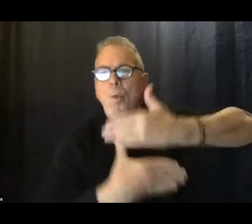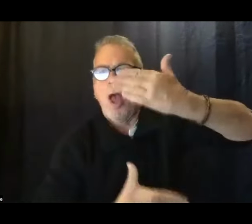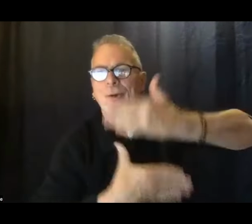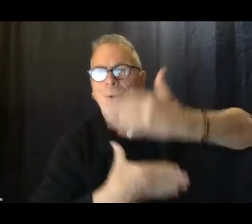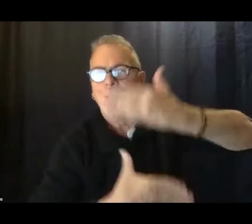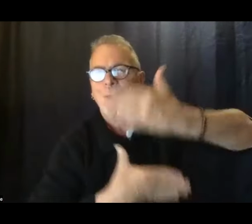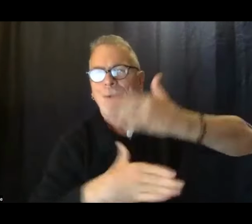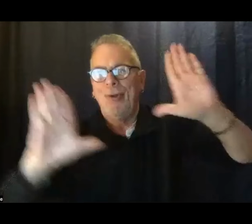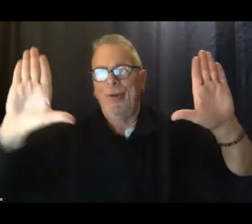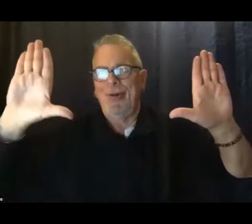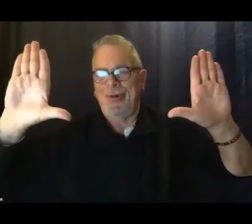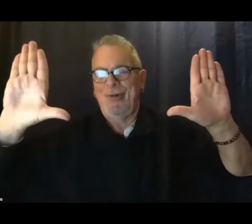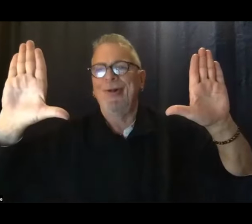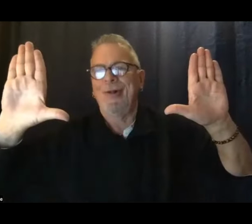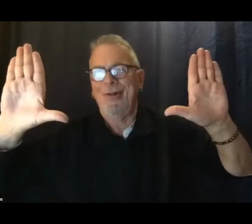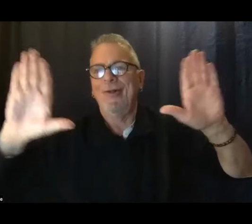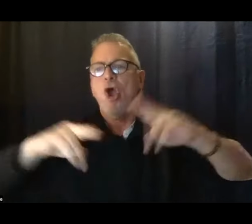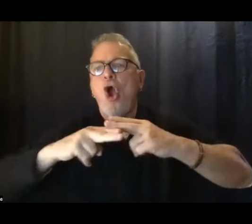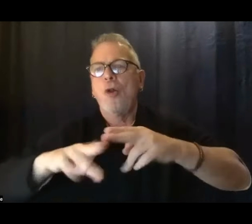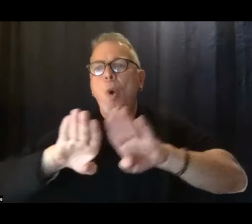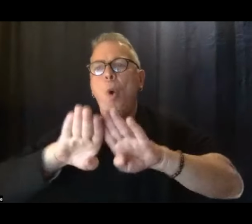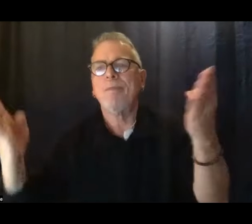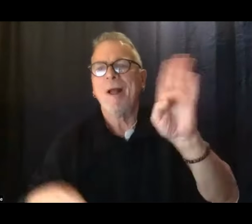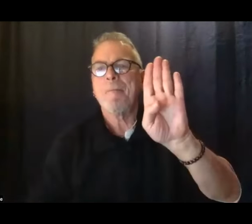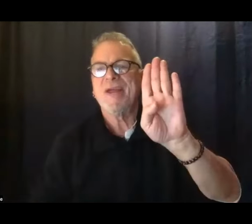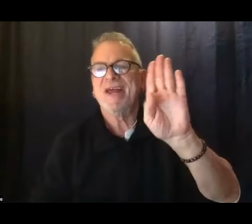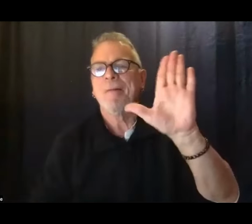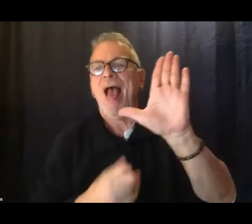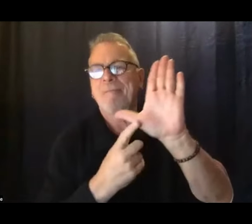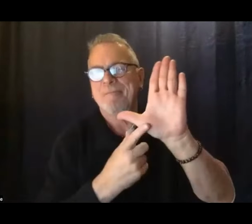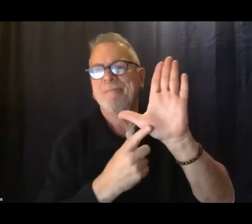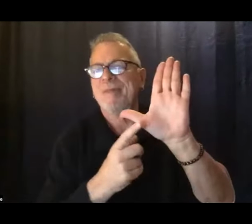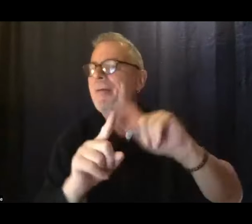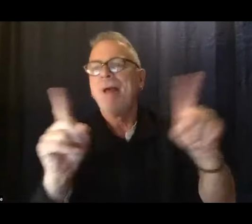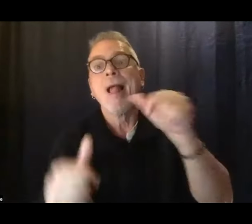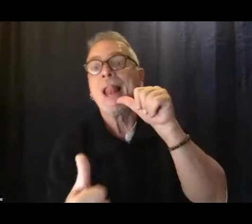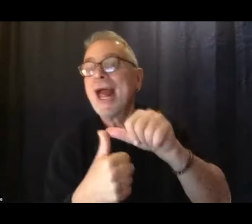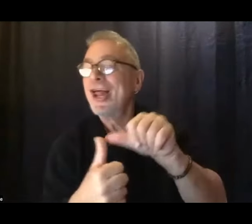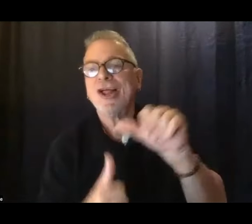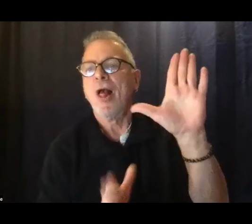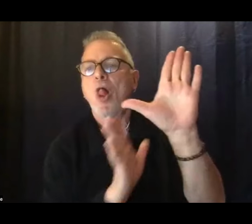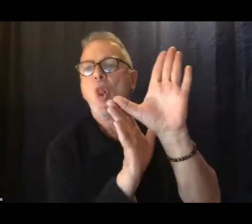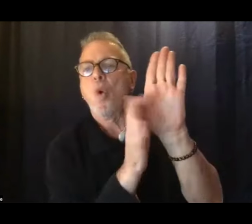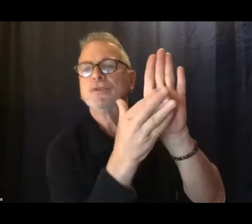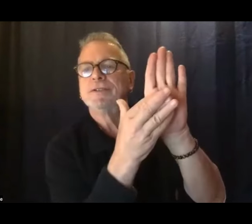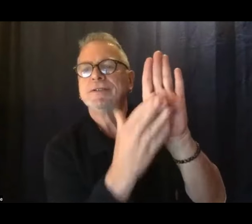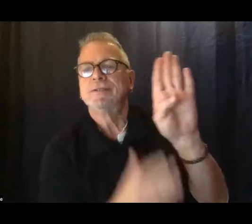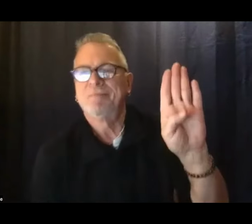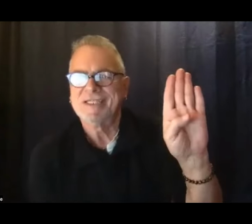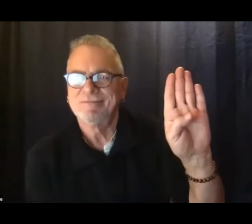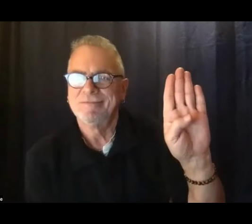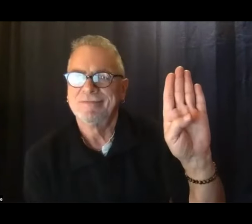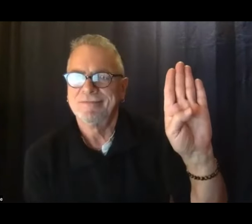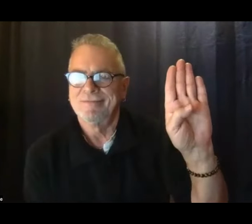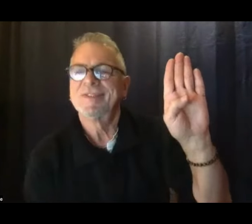often used for classifiers like a wall or a window, etc. So that's called that open B. It's just where the thumb's at. But for the